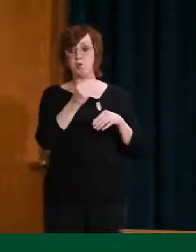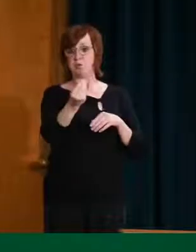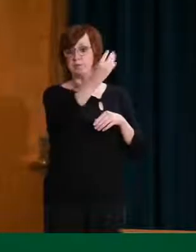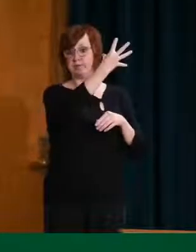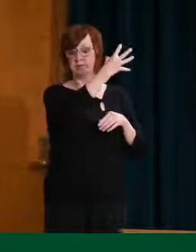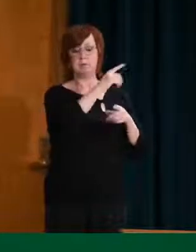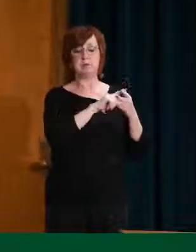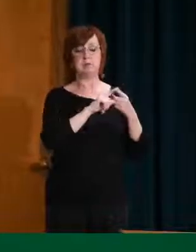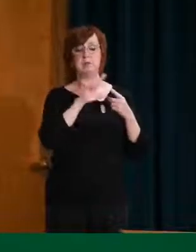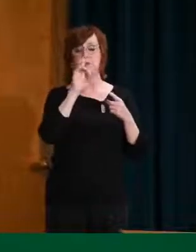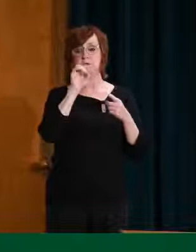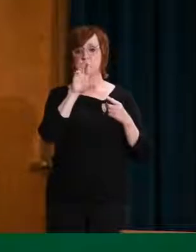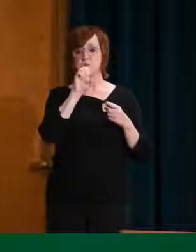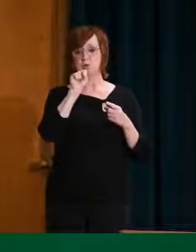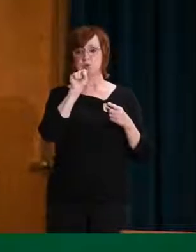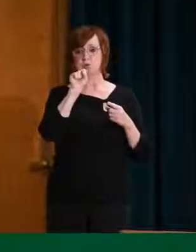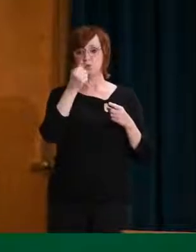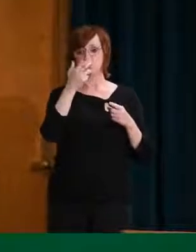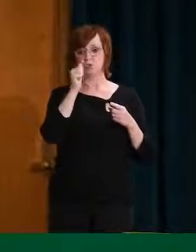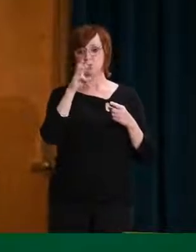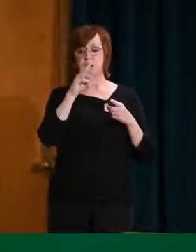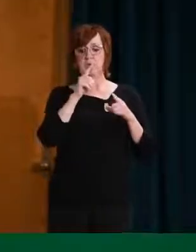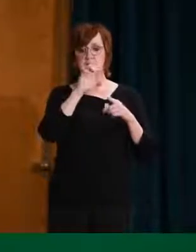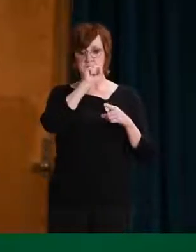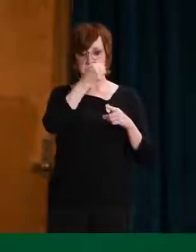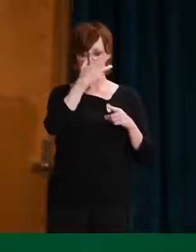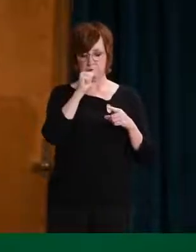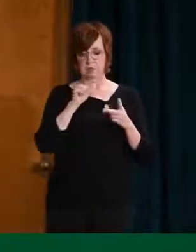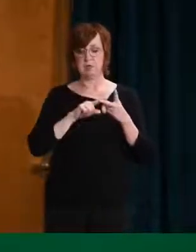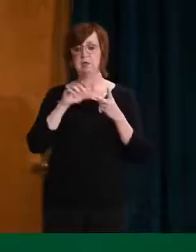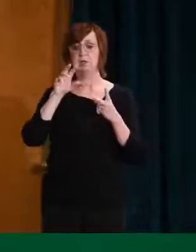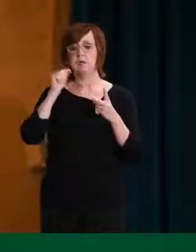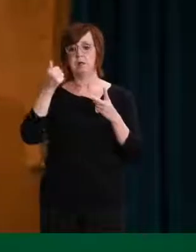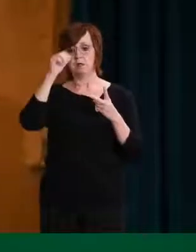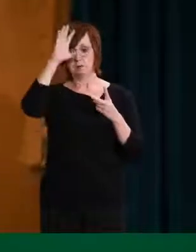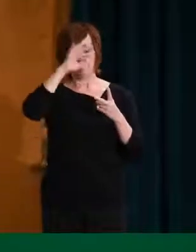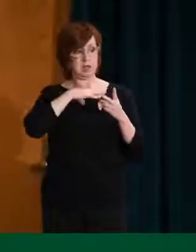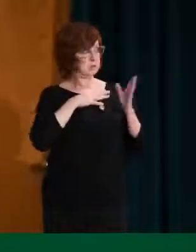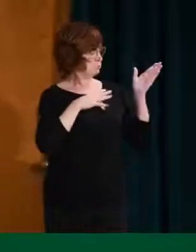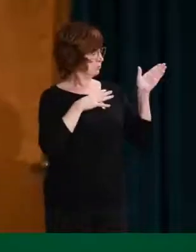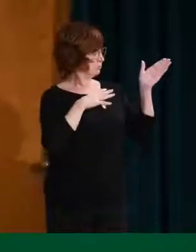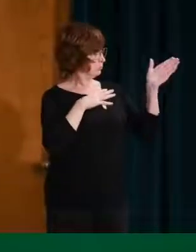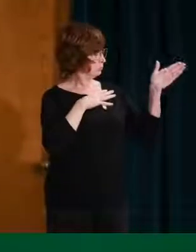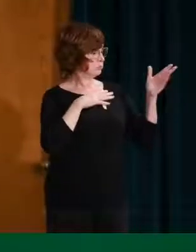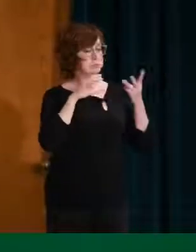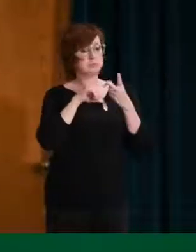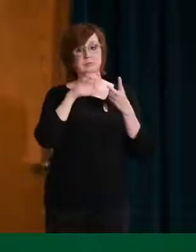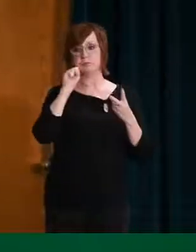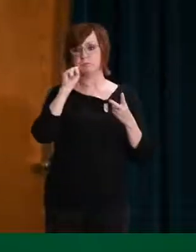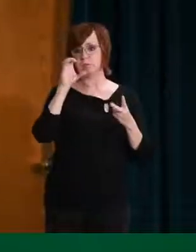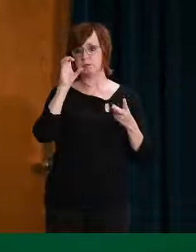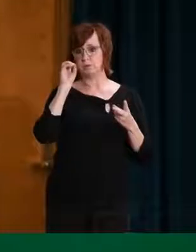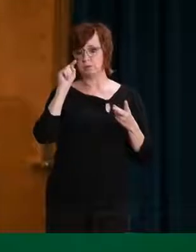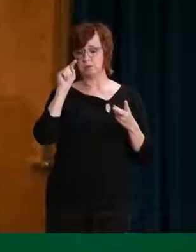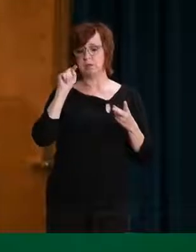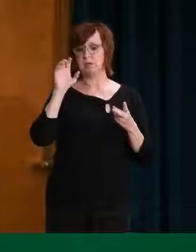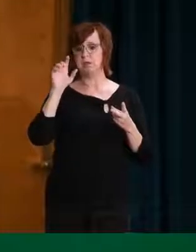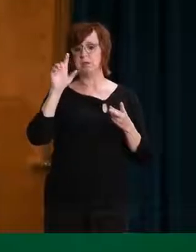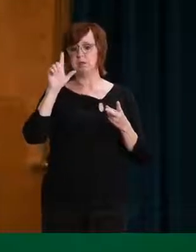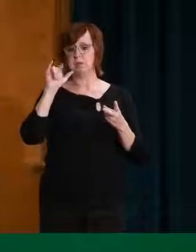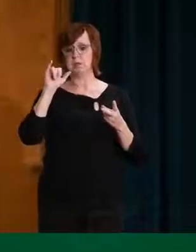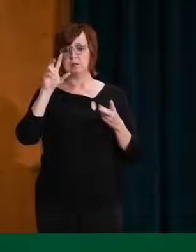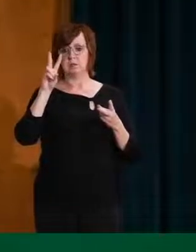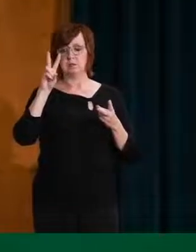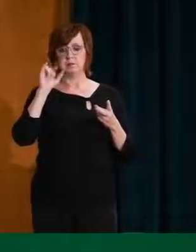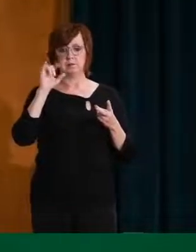Health Authority and Scott Livingstone from the Saskatchewan Health Authority. Premier Moe will have an opening statement, followed by an